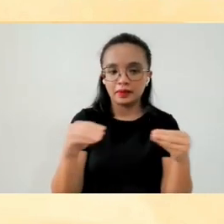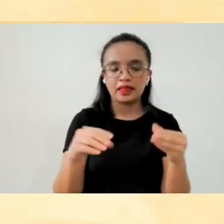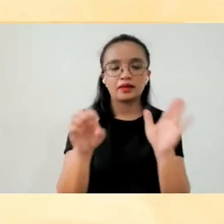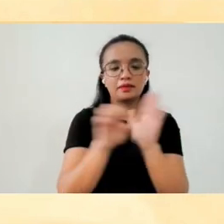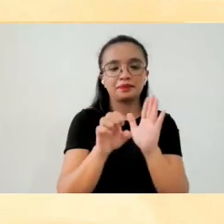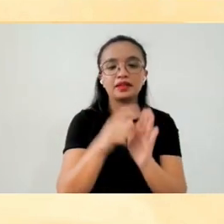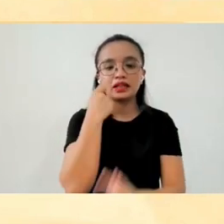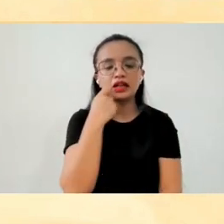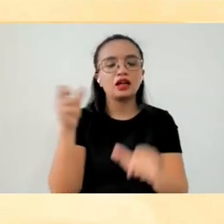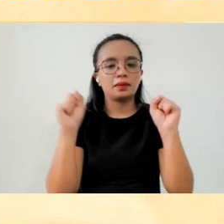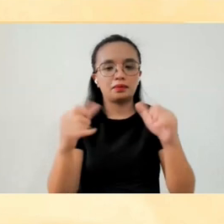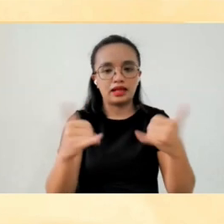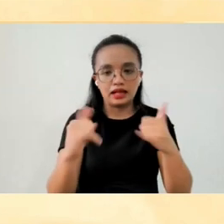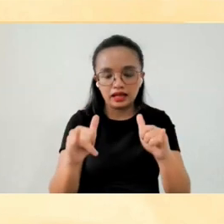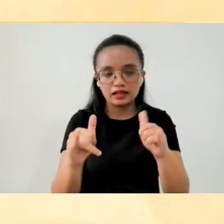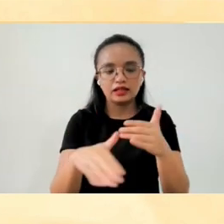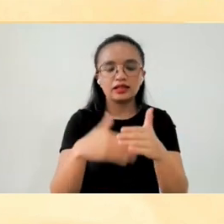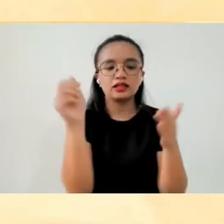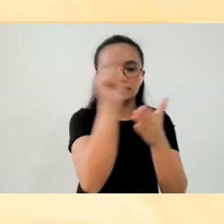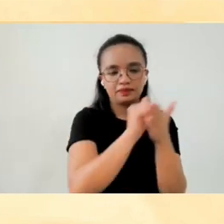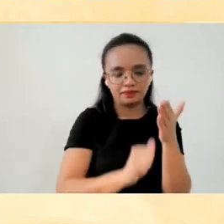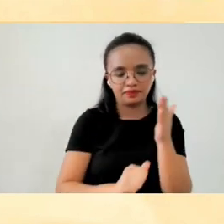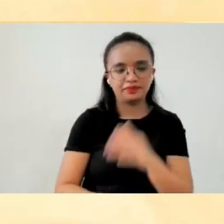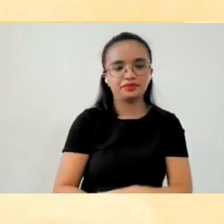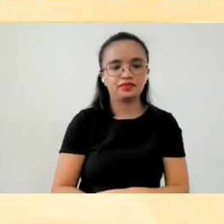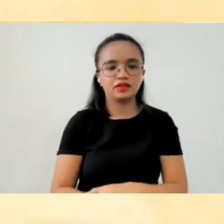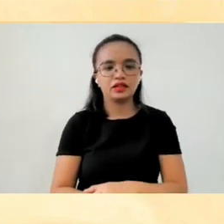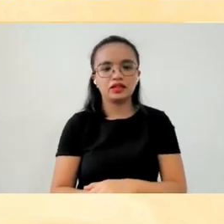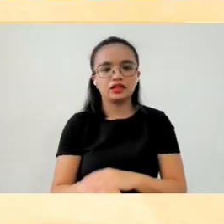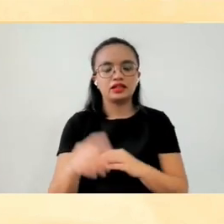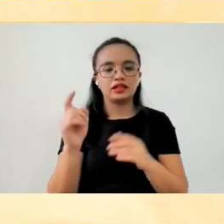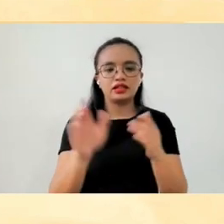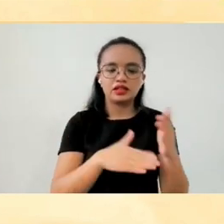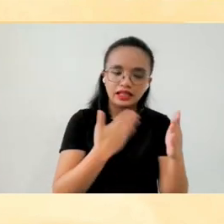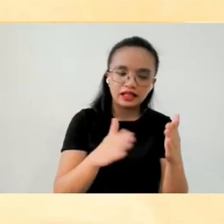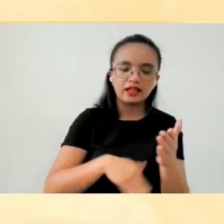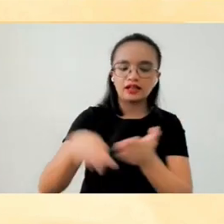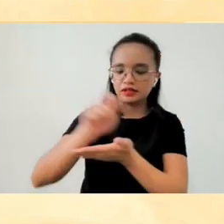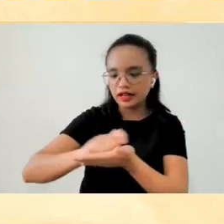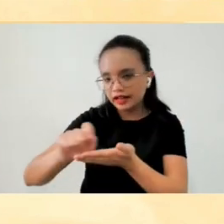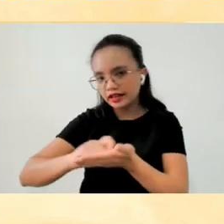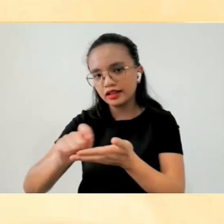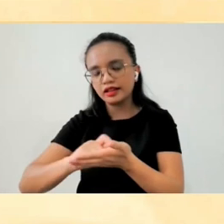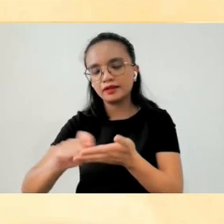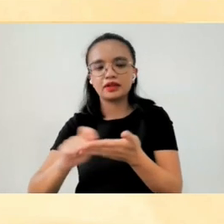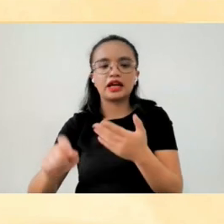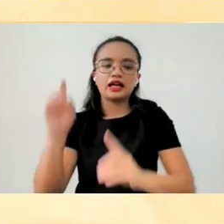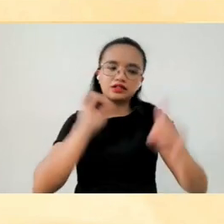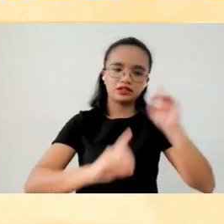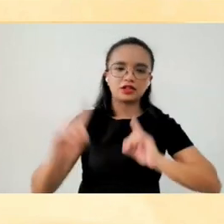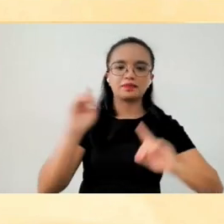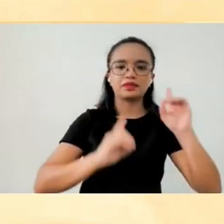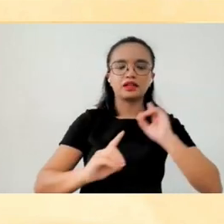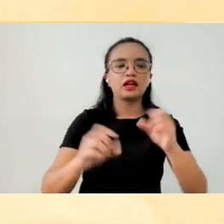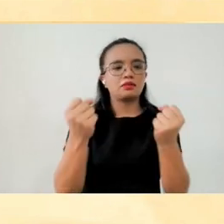they could play, and then the arts, dancing, singing, writing, and drama. They use a